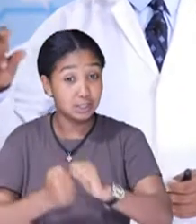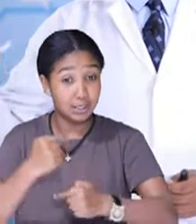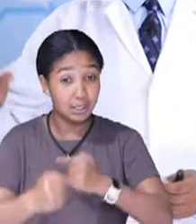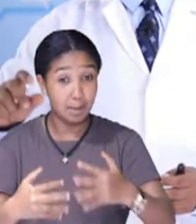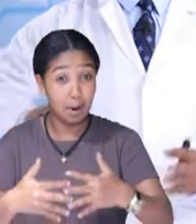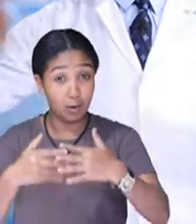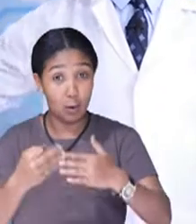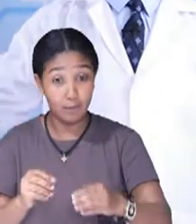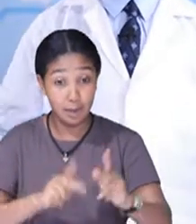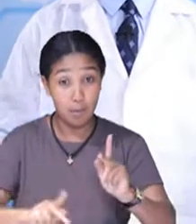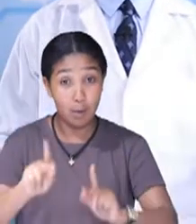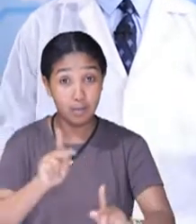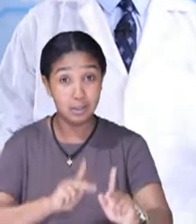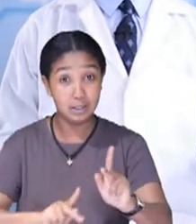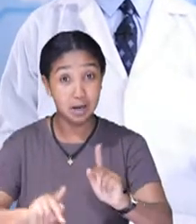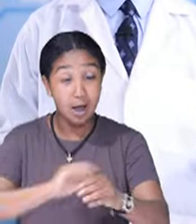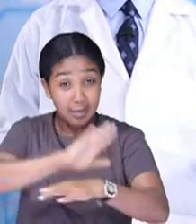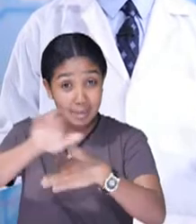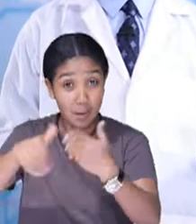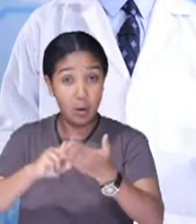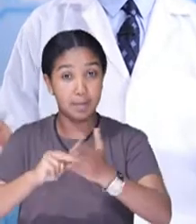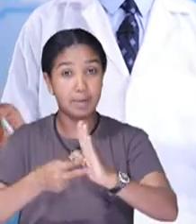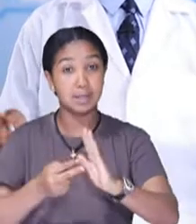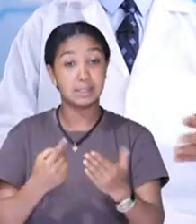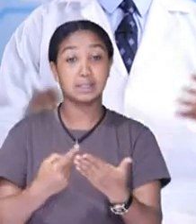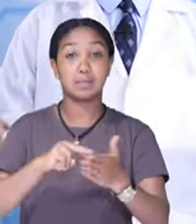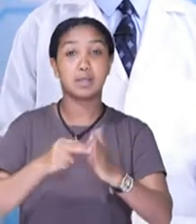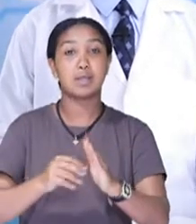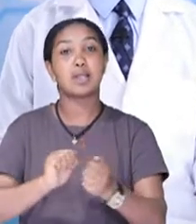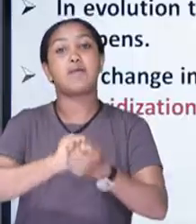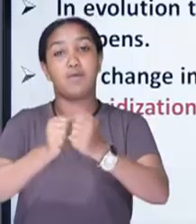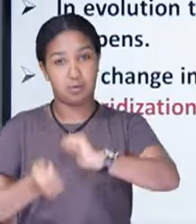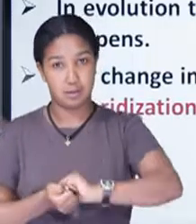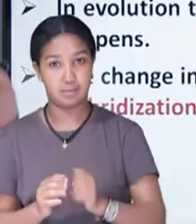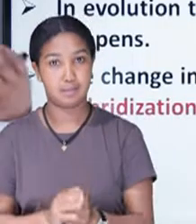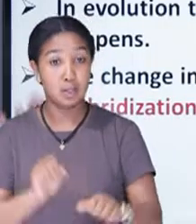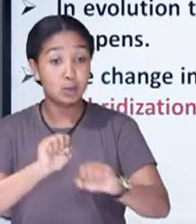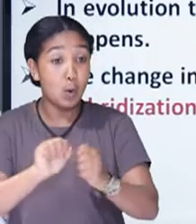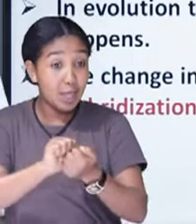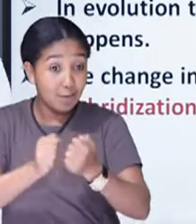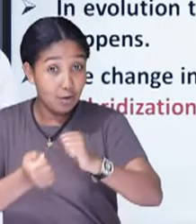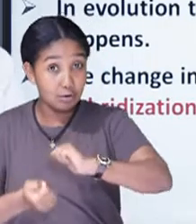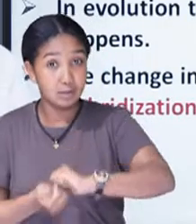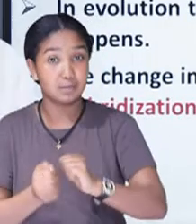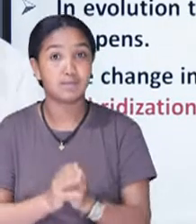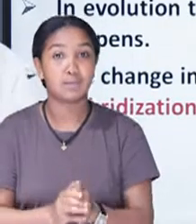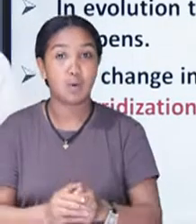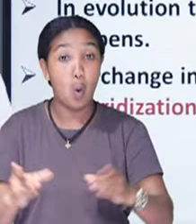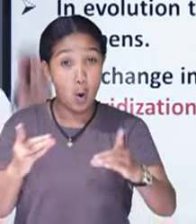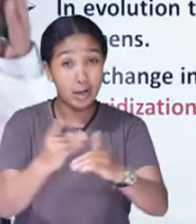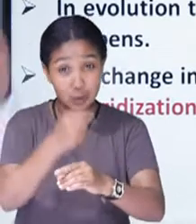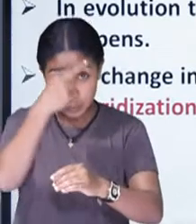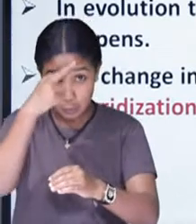genetic material of the population as a whole means evolution. So evolution